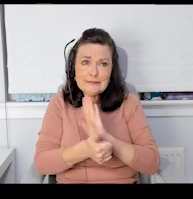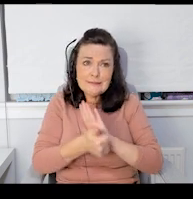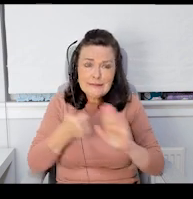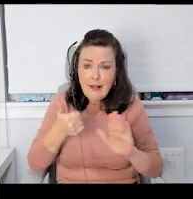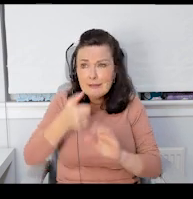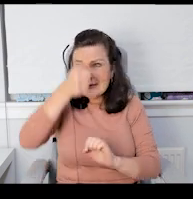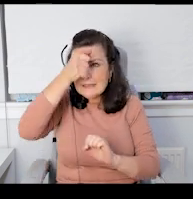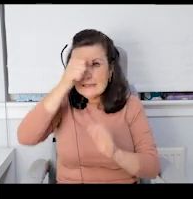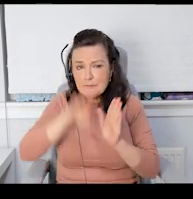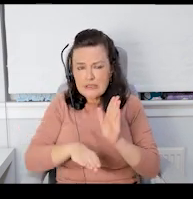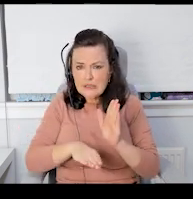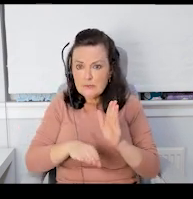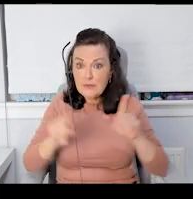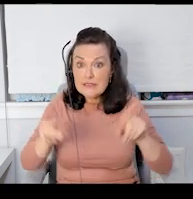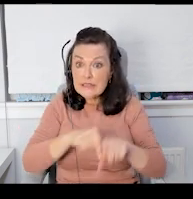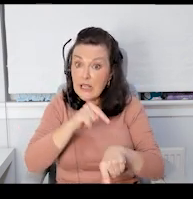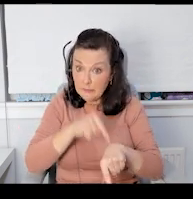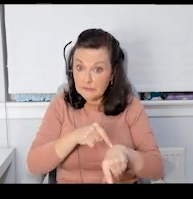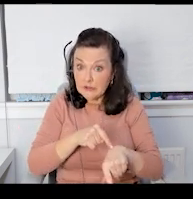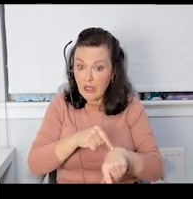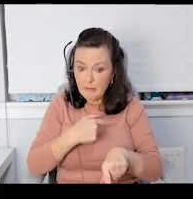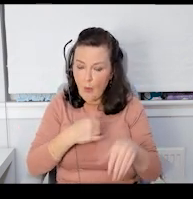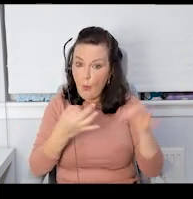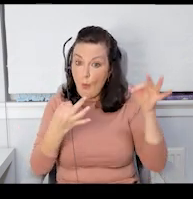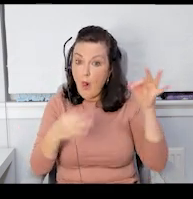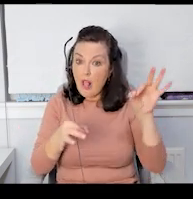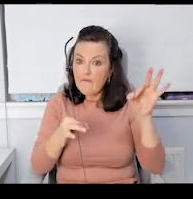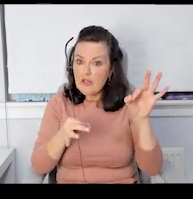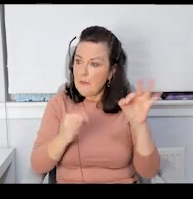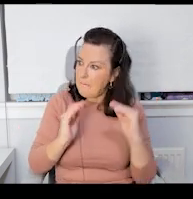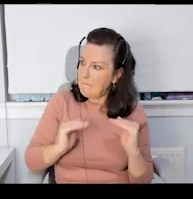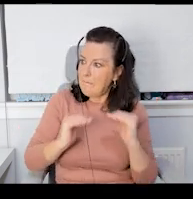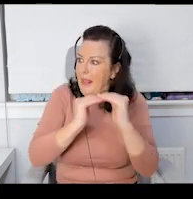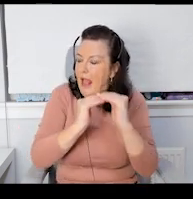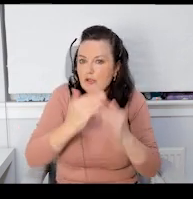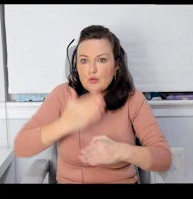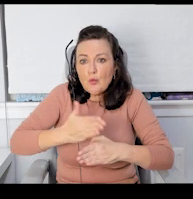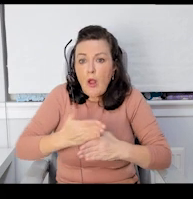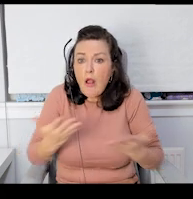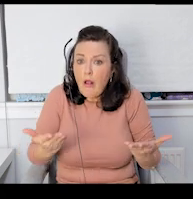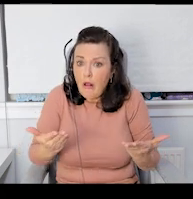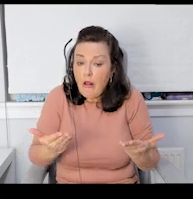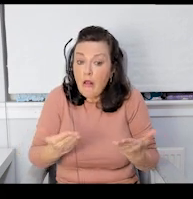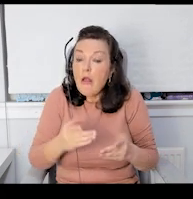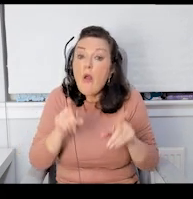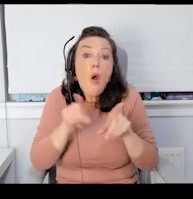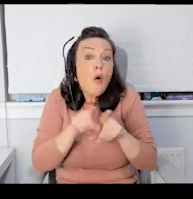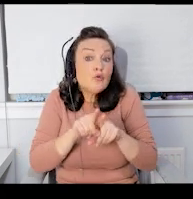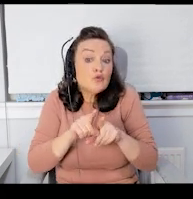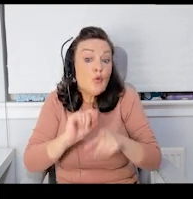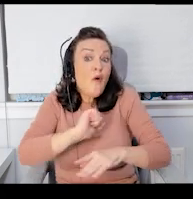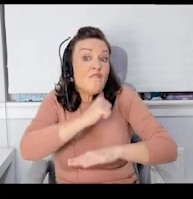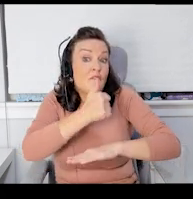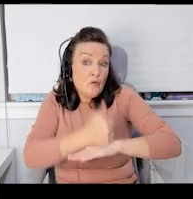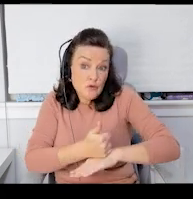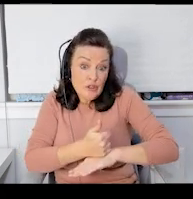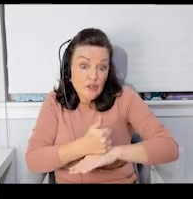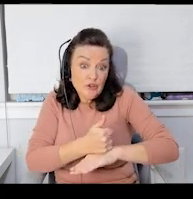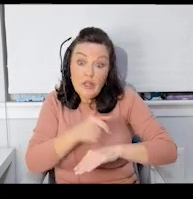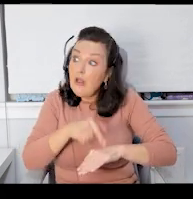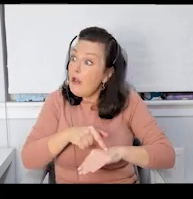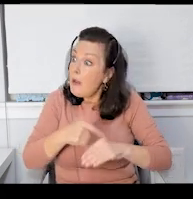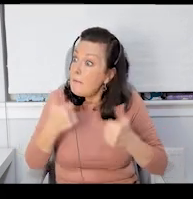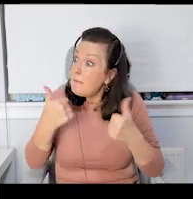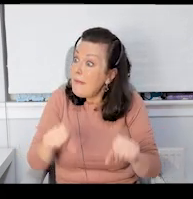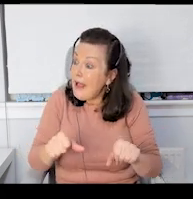recognised qualification, which can also support progression into a modern or a graduate apprenticeship. Having a foundation